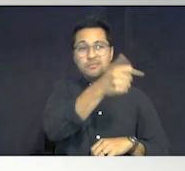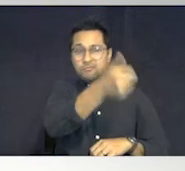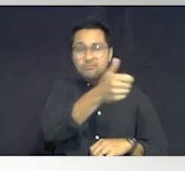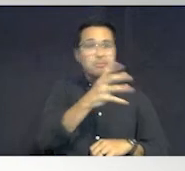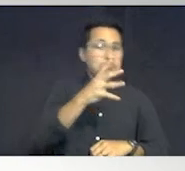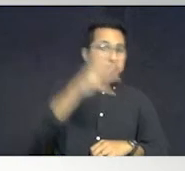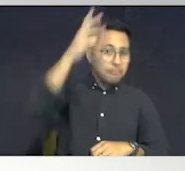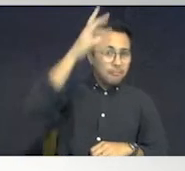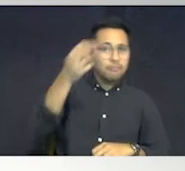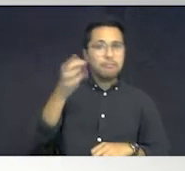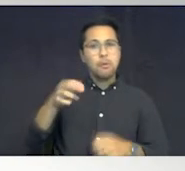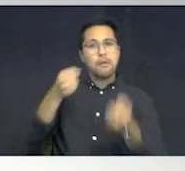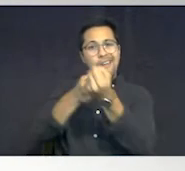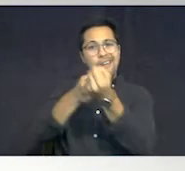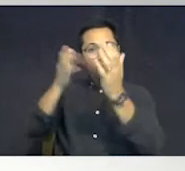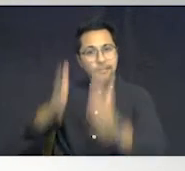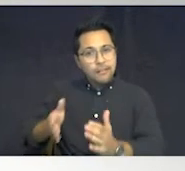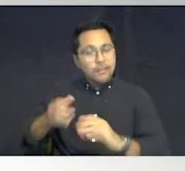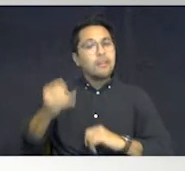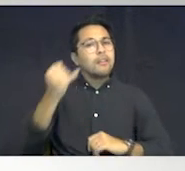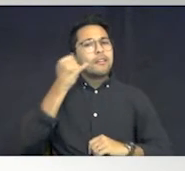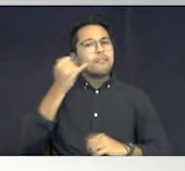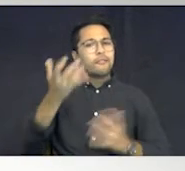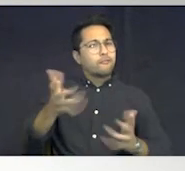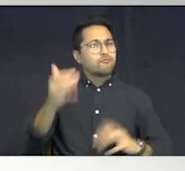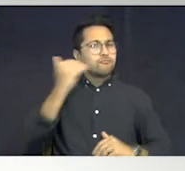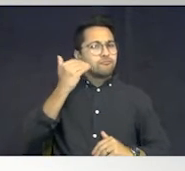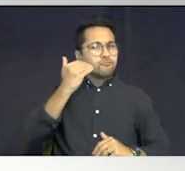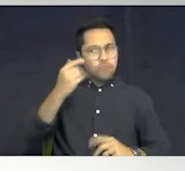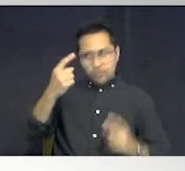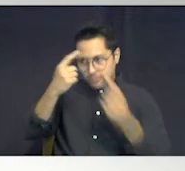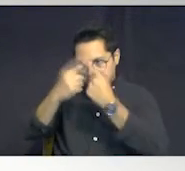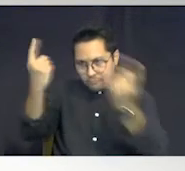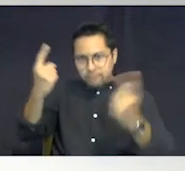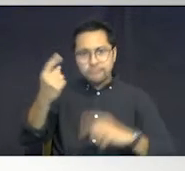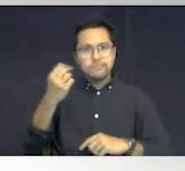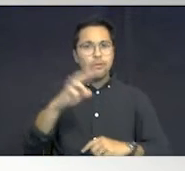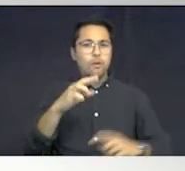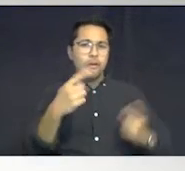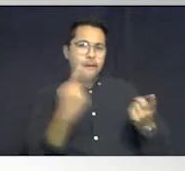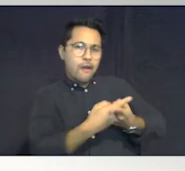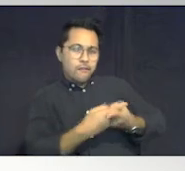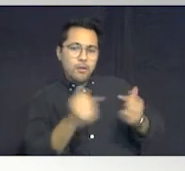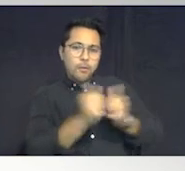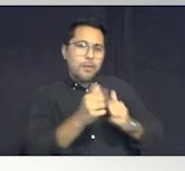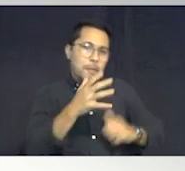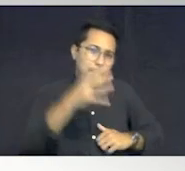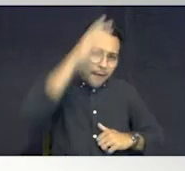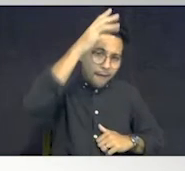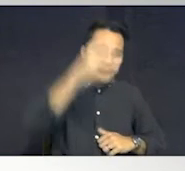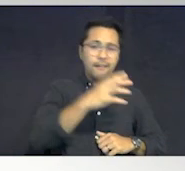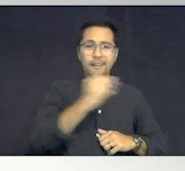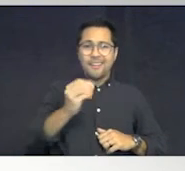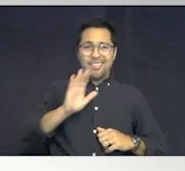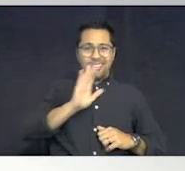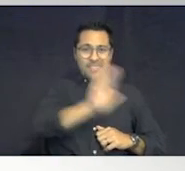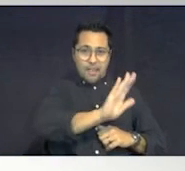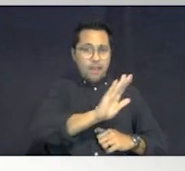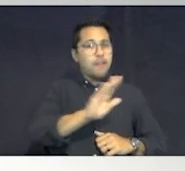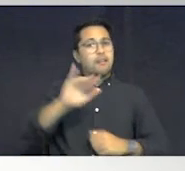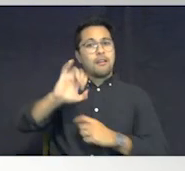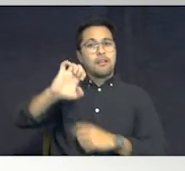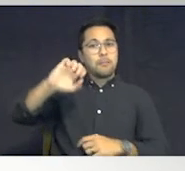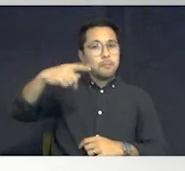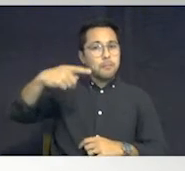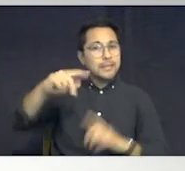advocate when you know that there's been a disagreement or conflict between a parent and their IEP team or school district.